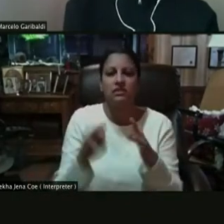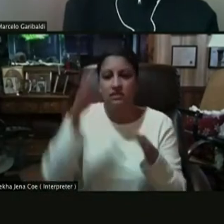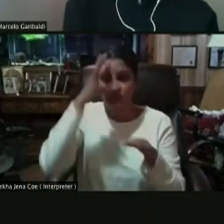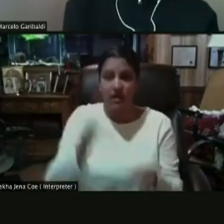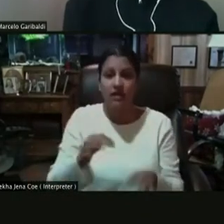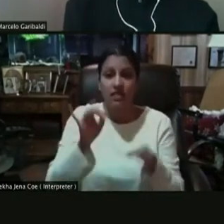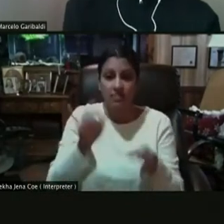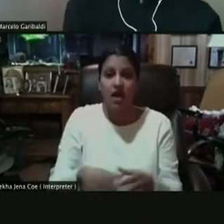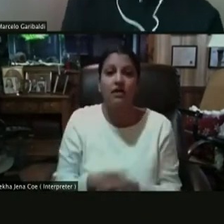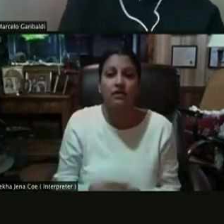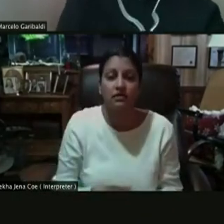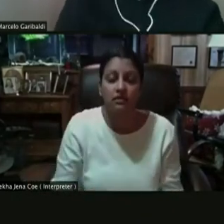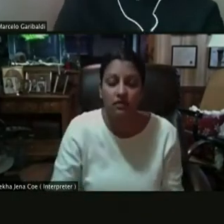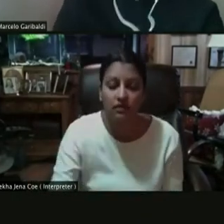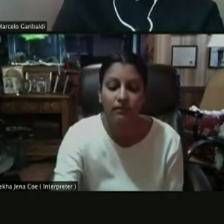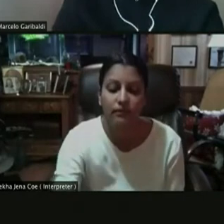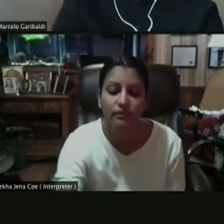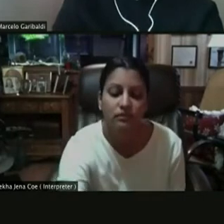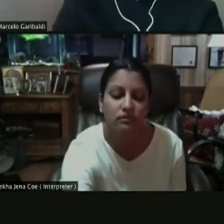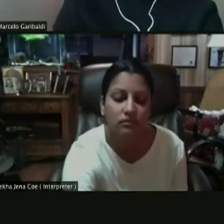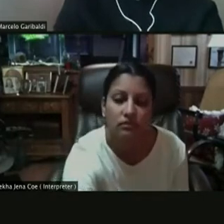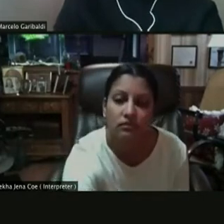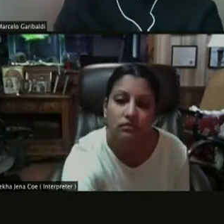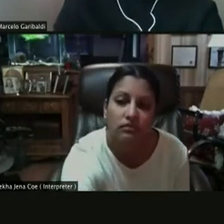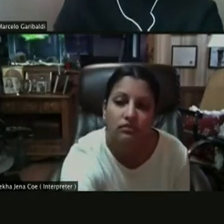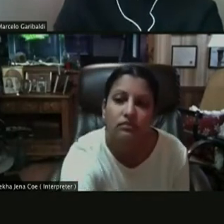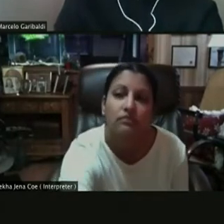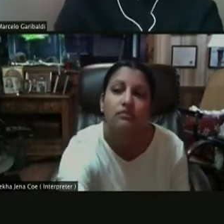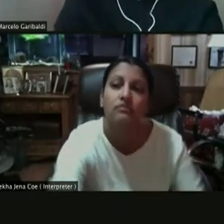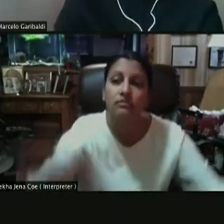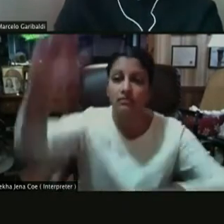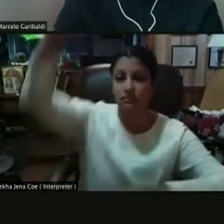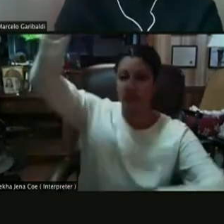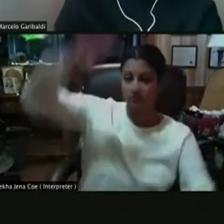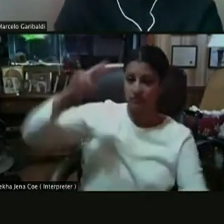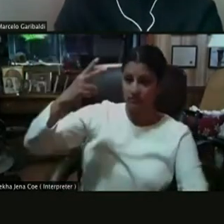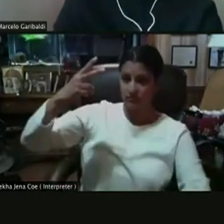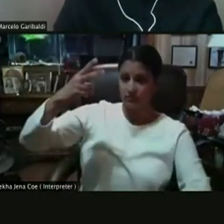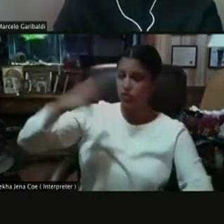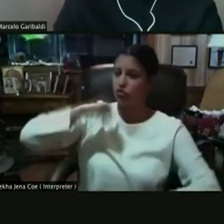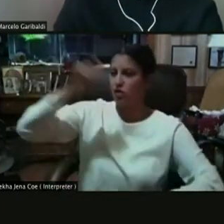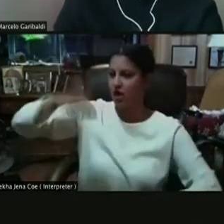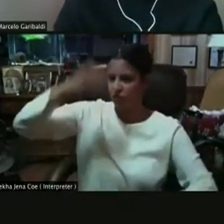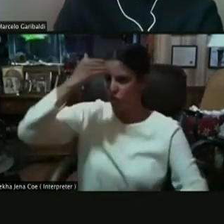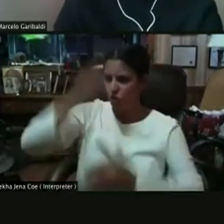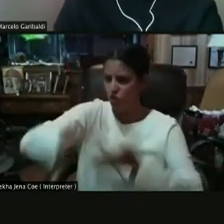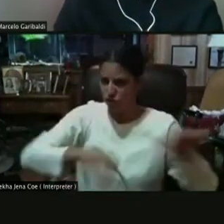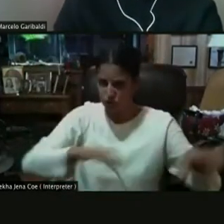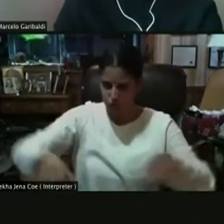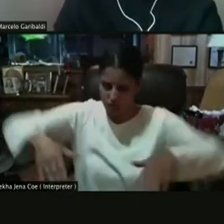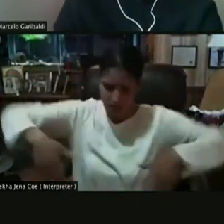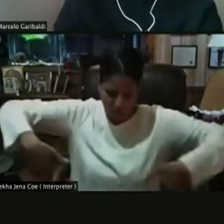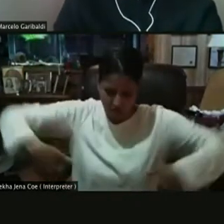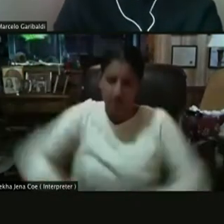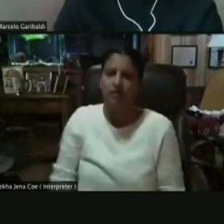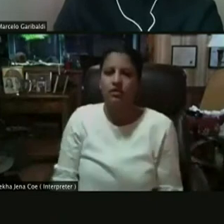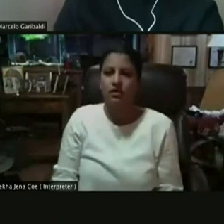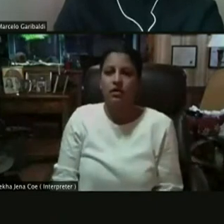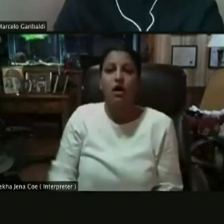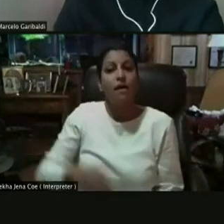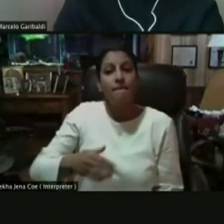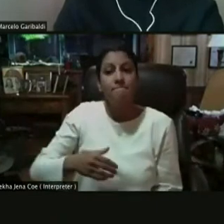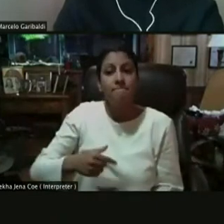can. Yeah, I'm going to second that. You don't really have to know what you're doing quite yet. And actually, my ending